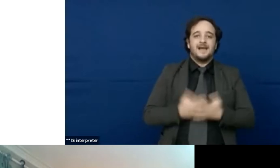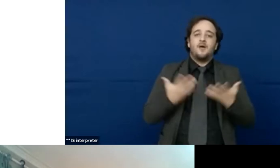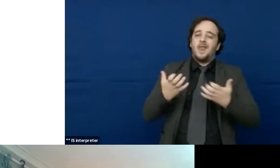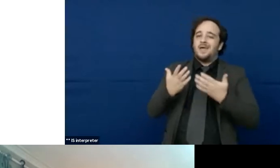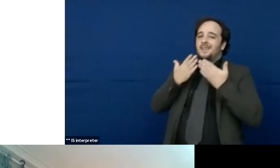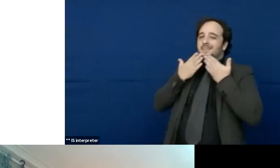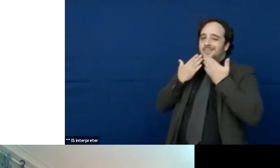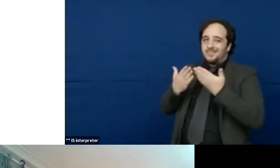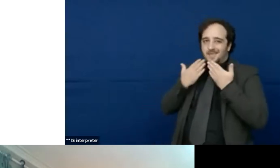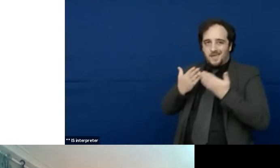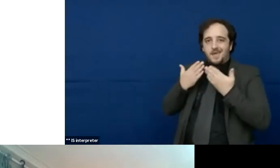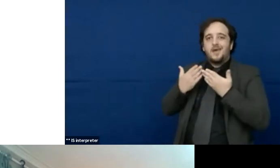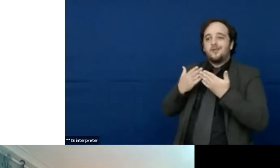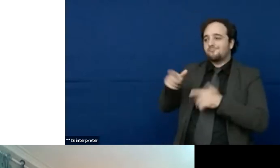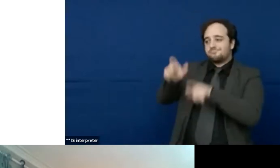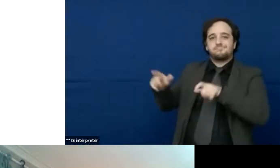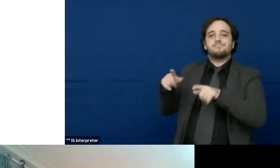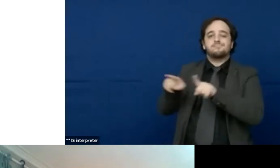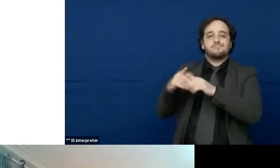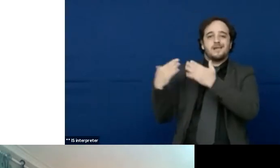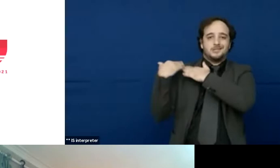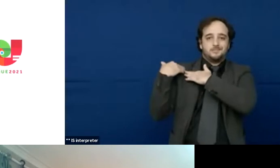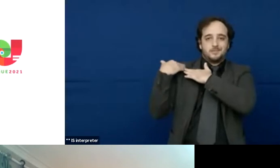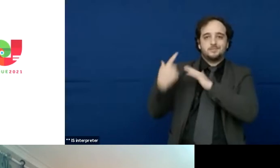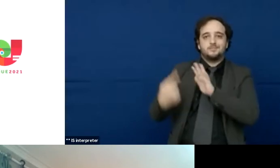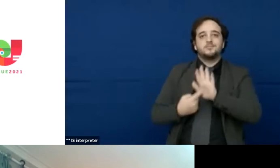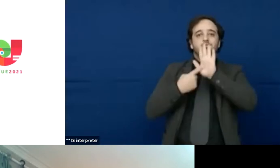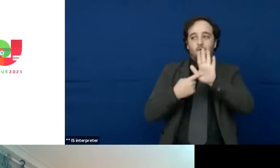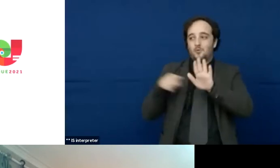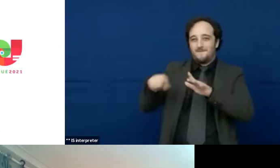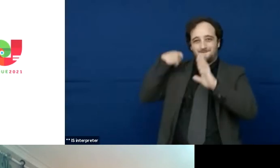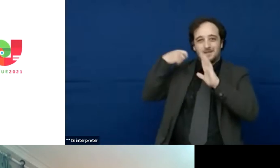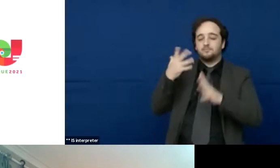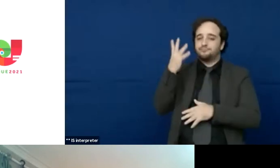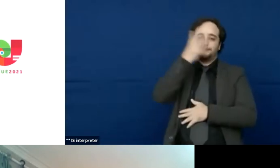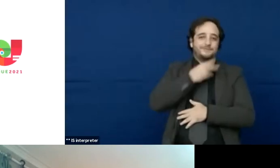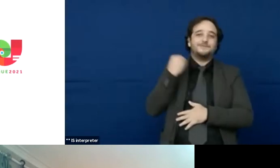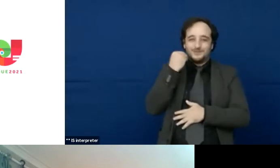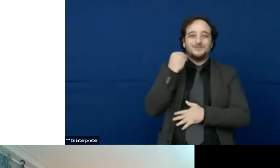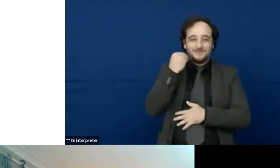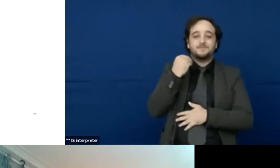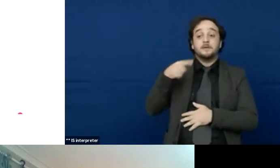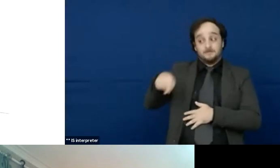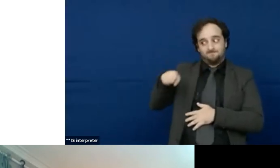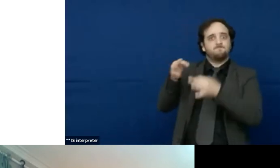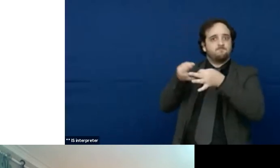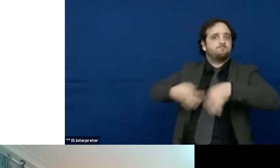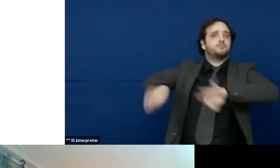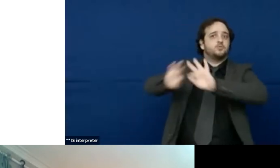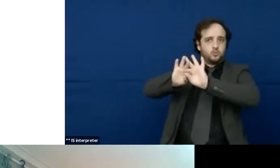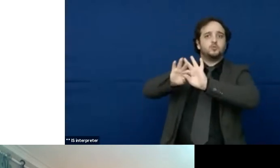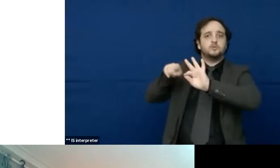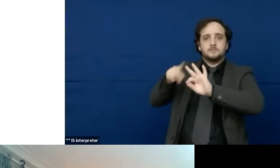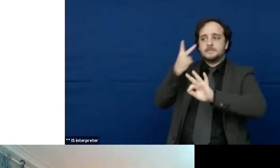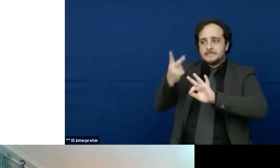the importance of multilateralism, especially during these times, and also the fact that we